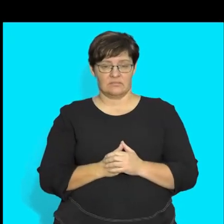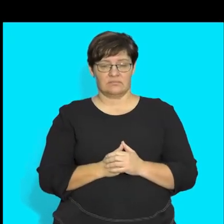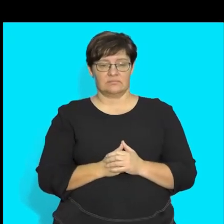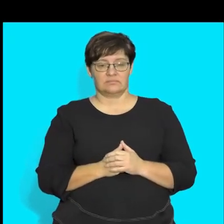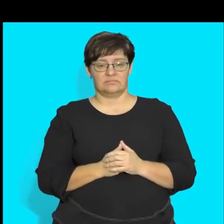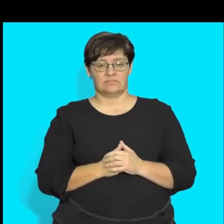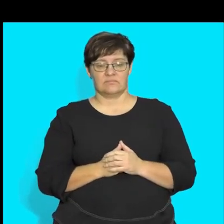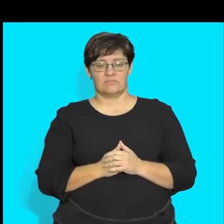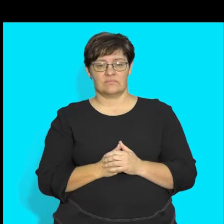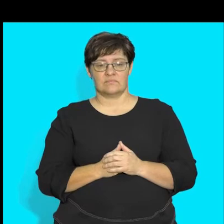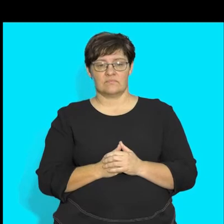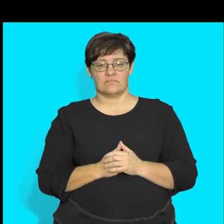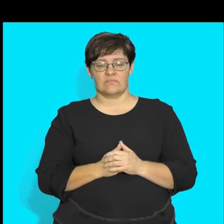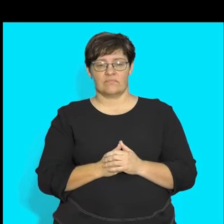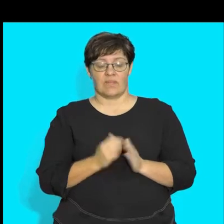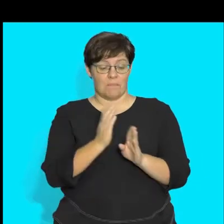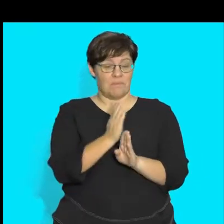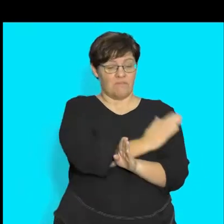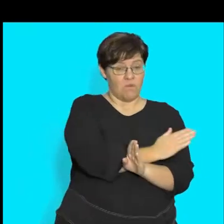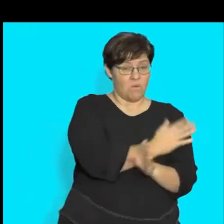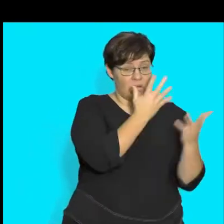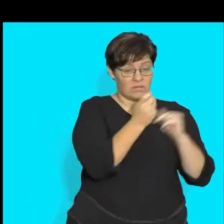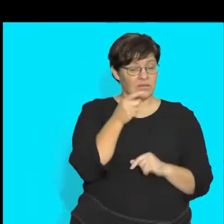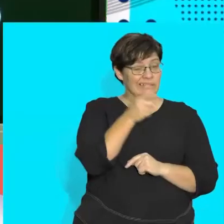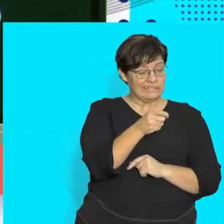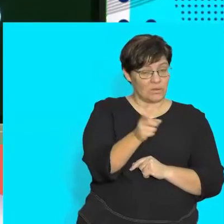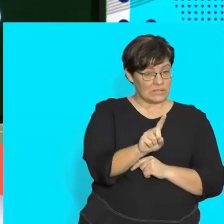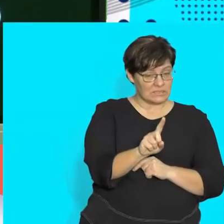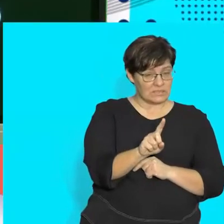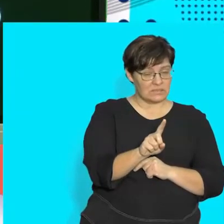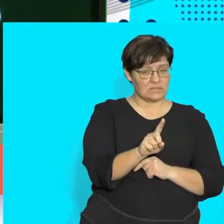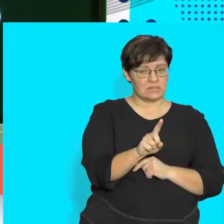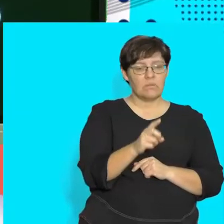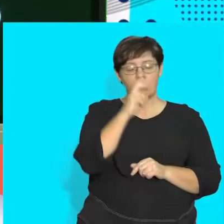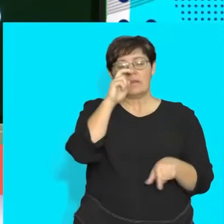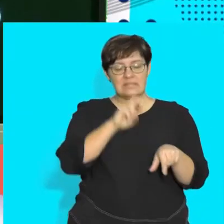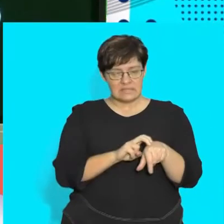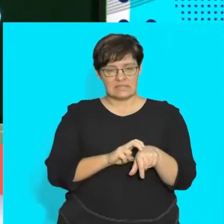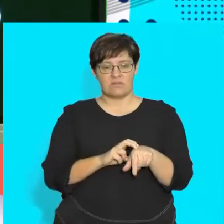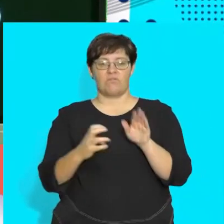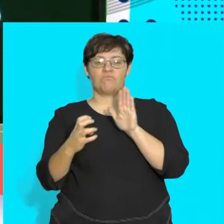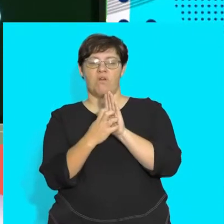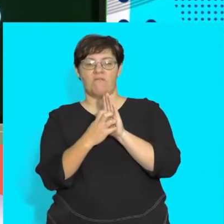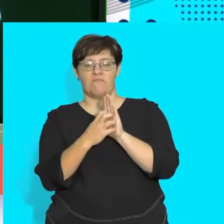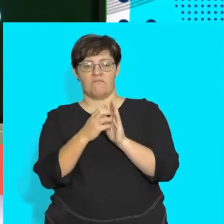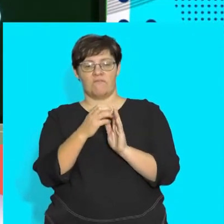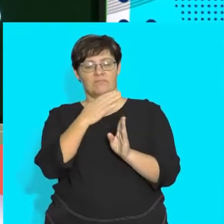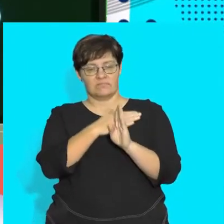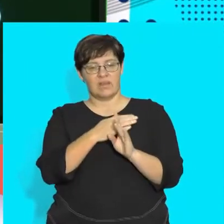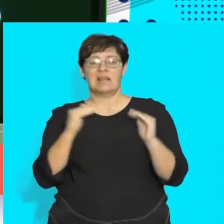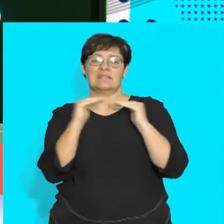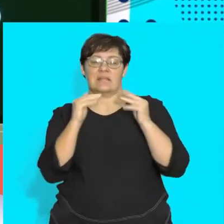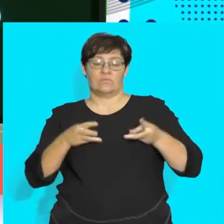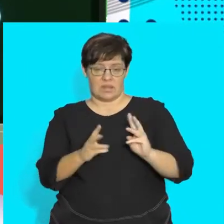But before I can calculate what the gradient is, I need to have my graph, my straight line graph, in standard